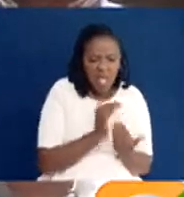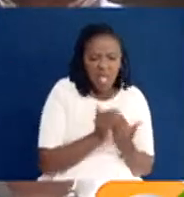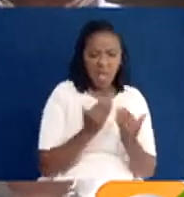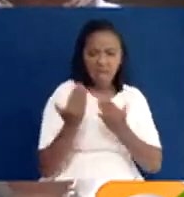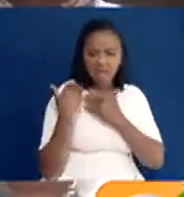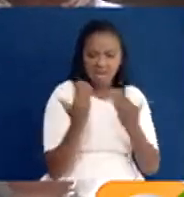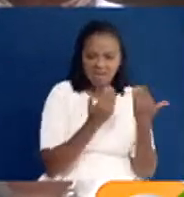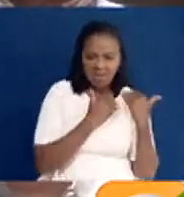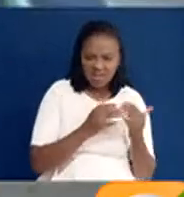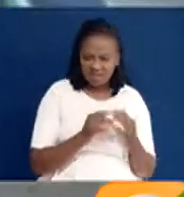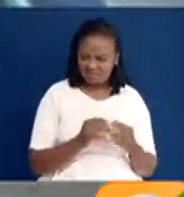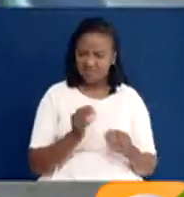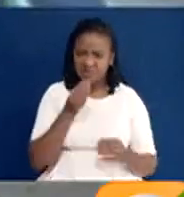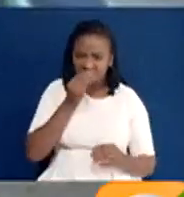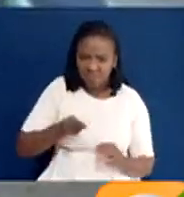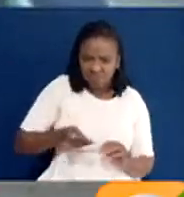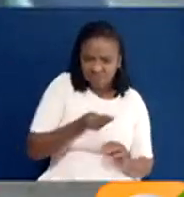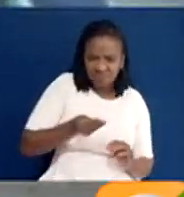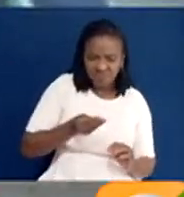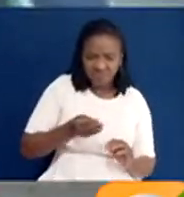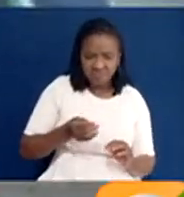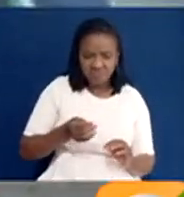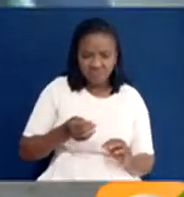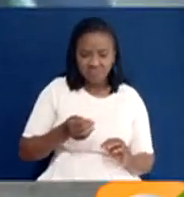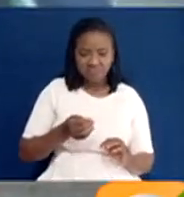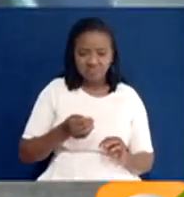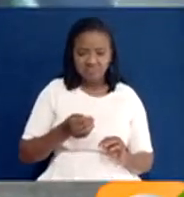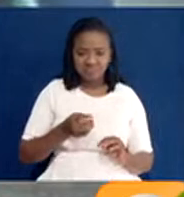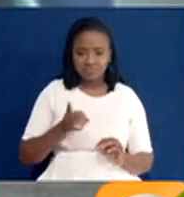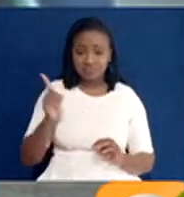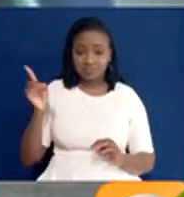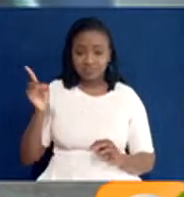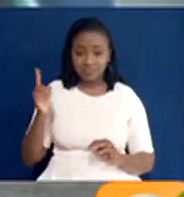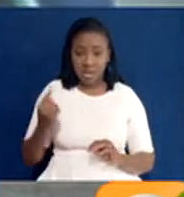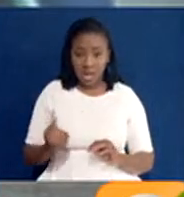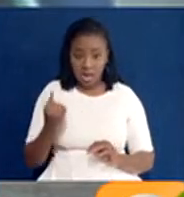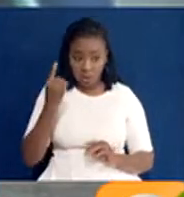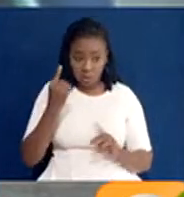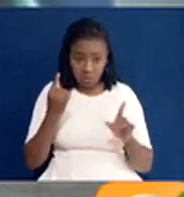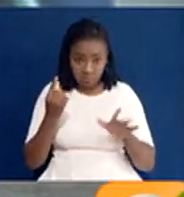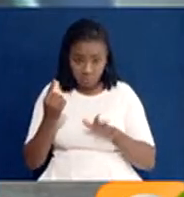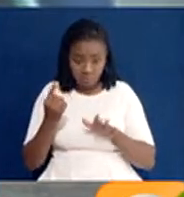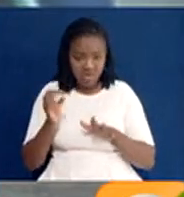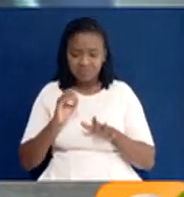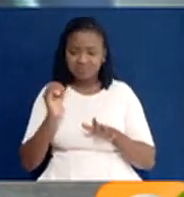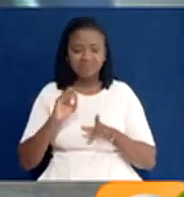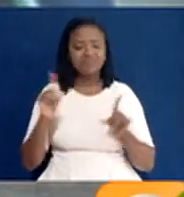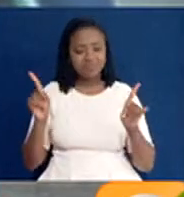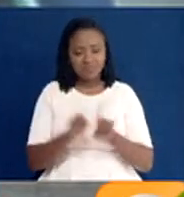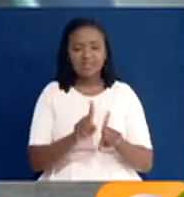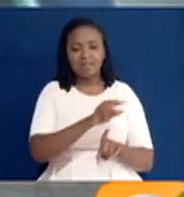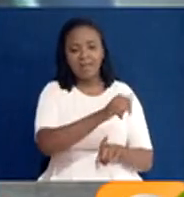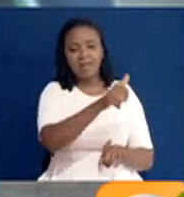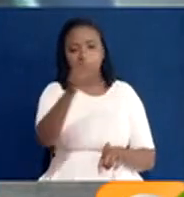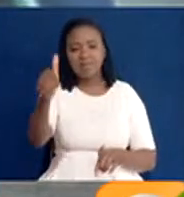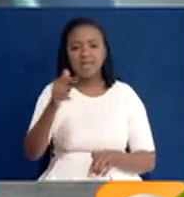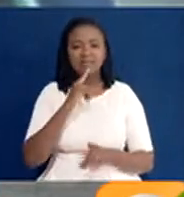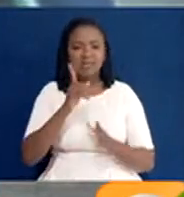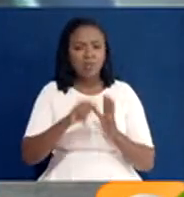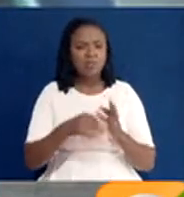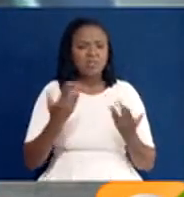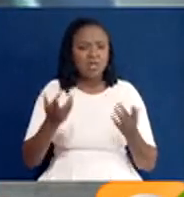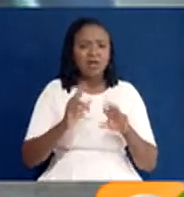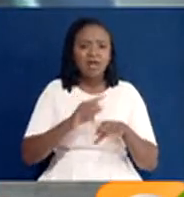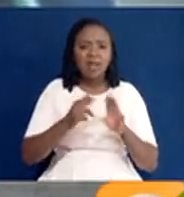siku. This is a story told by several women who claim that they were neglected at home by their relatives and have found a place